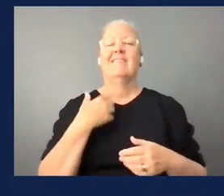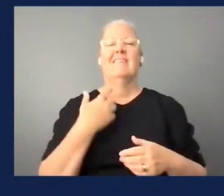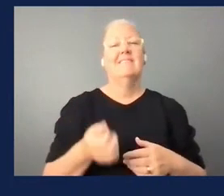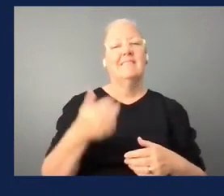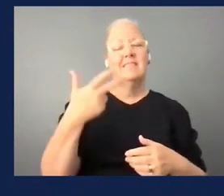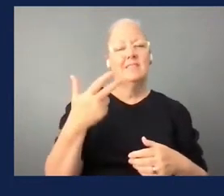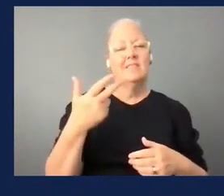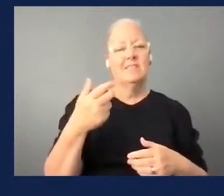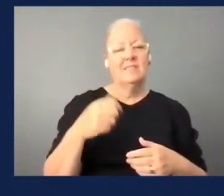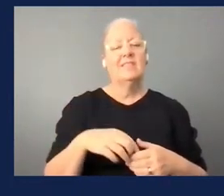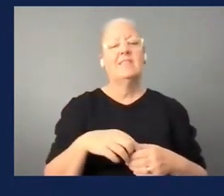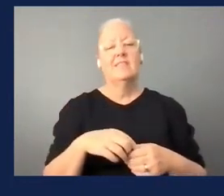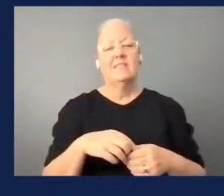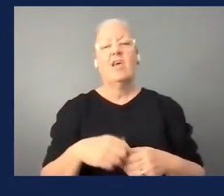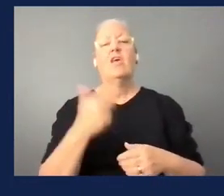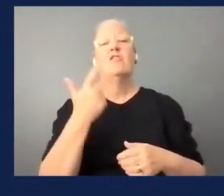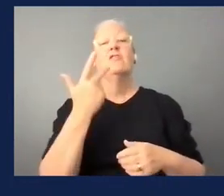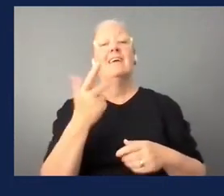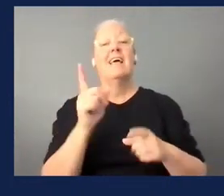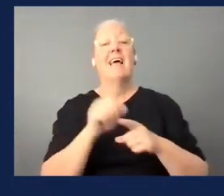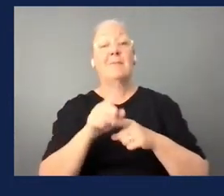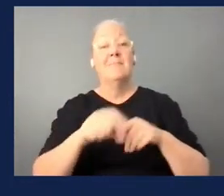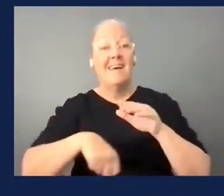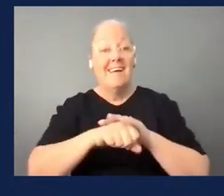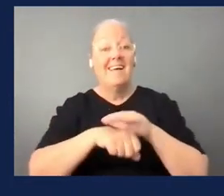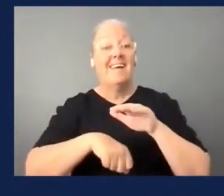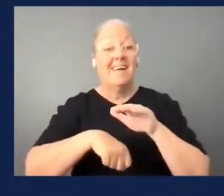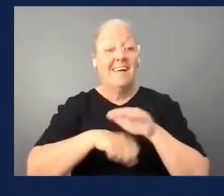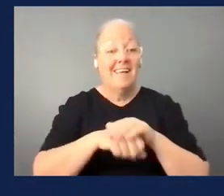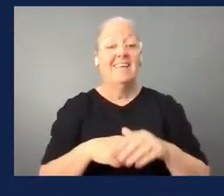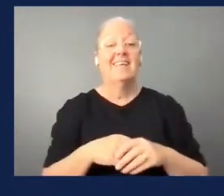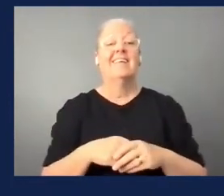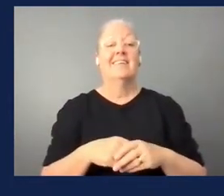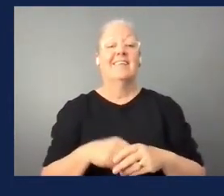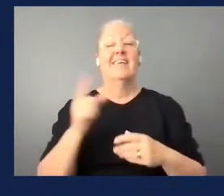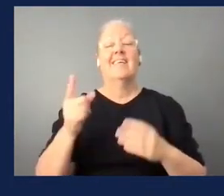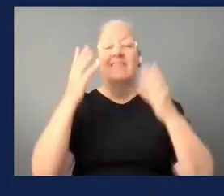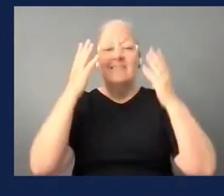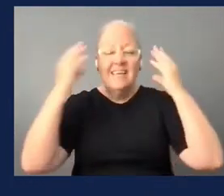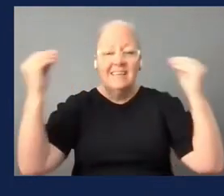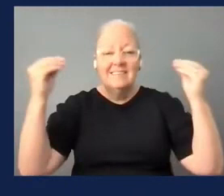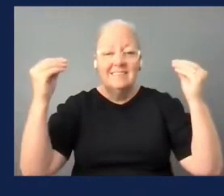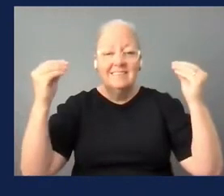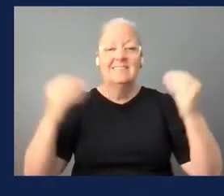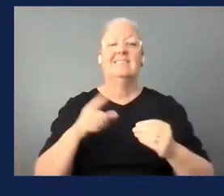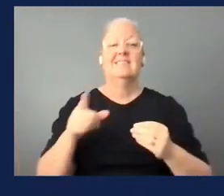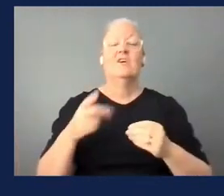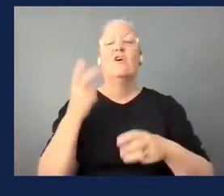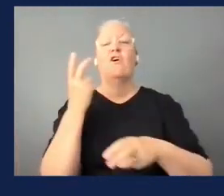assurances alive. You die, you pay taxes, and the Netherlands has a difficult time against Czechia.